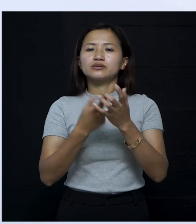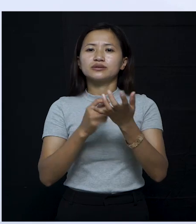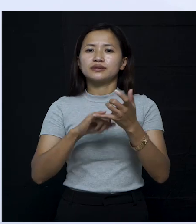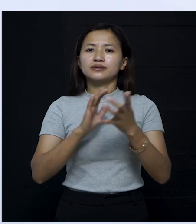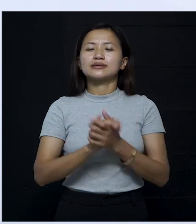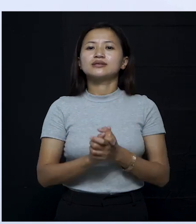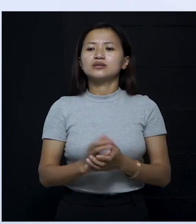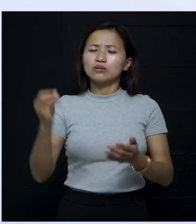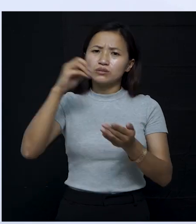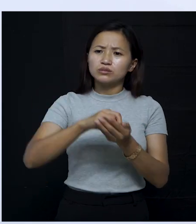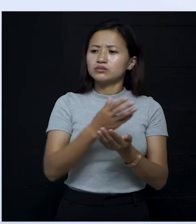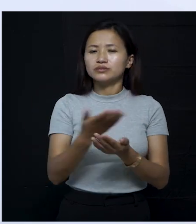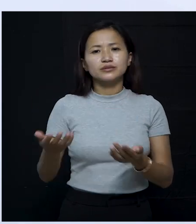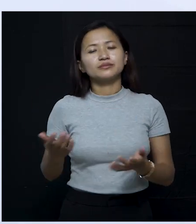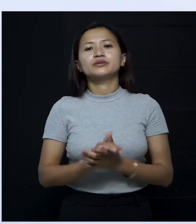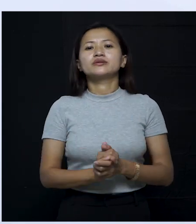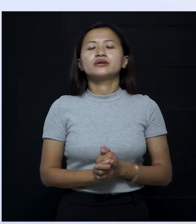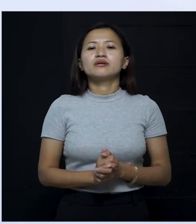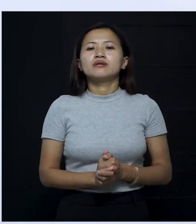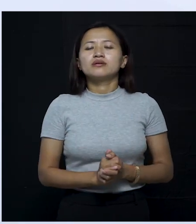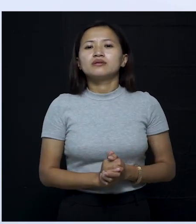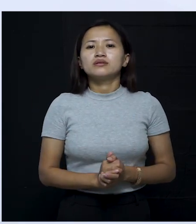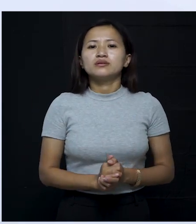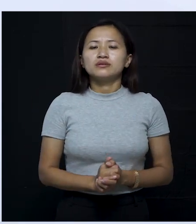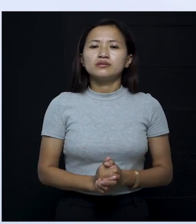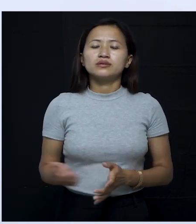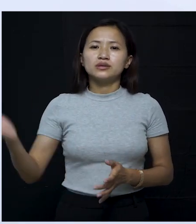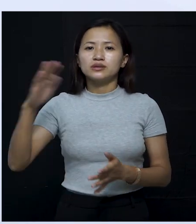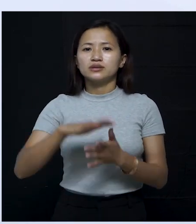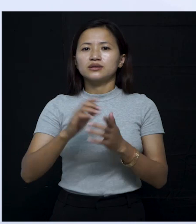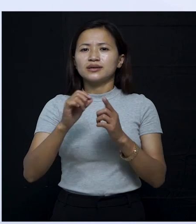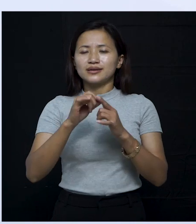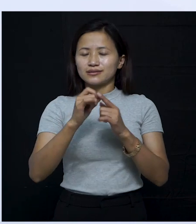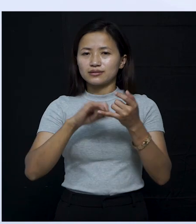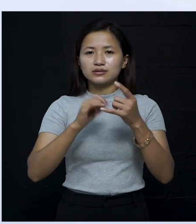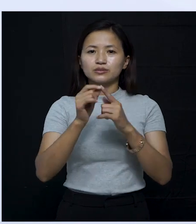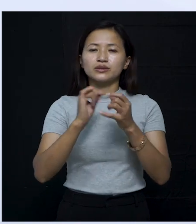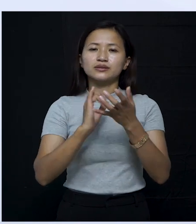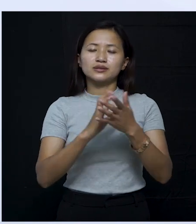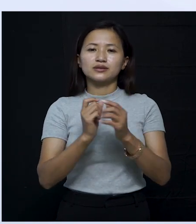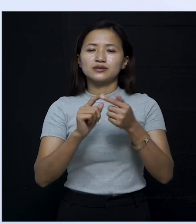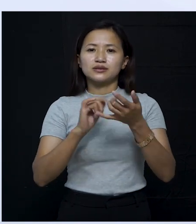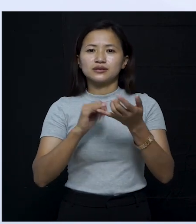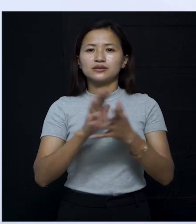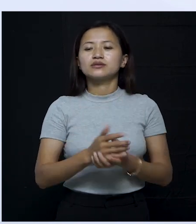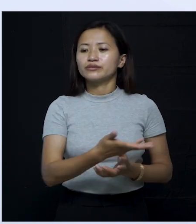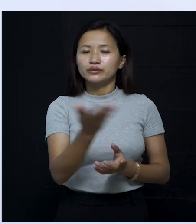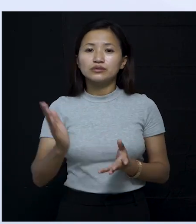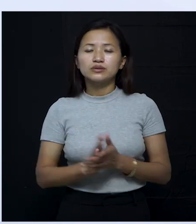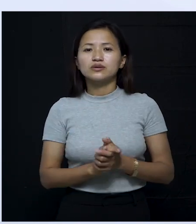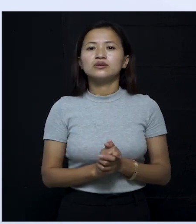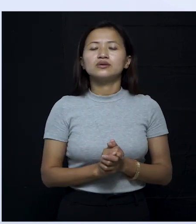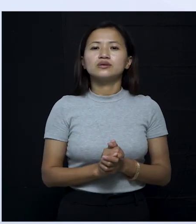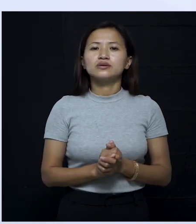you can mention, okay, in the flowers category. Then coming to spices, okay? Spices, there also